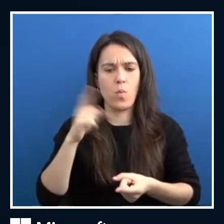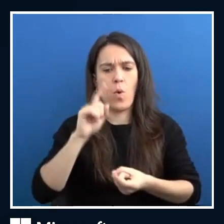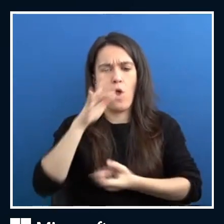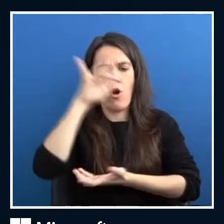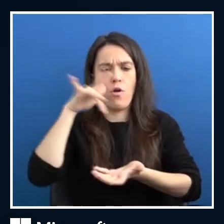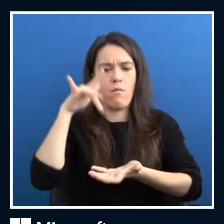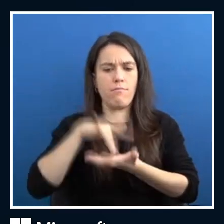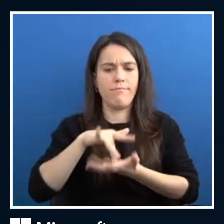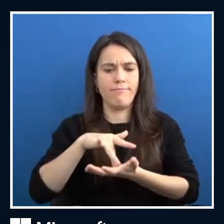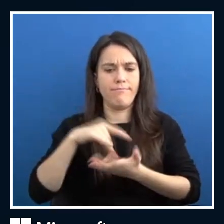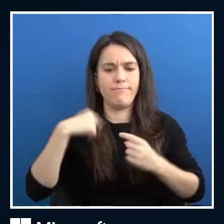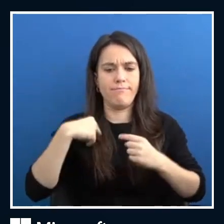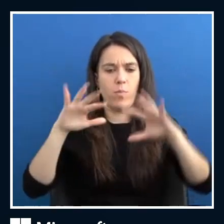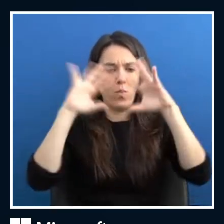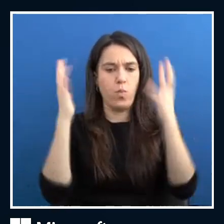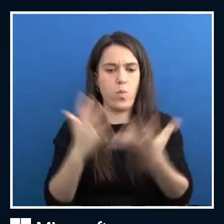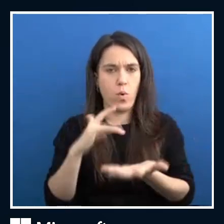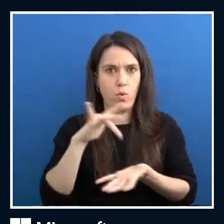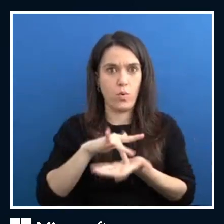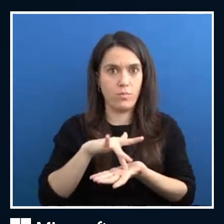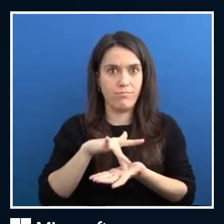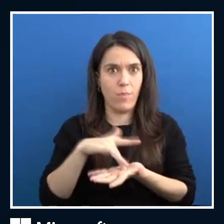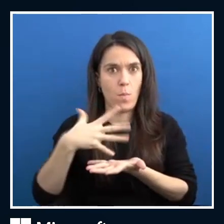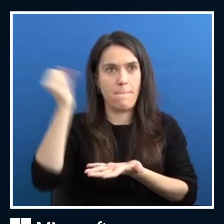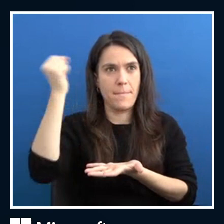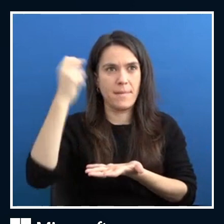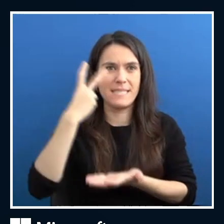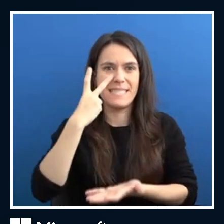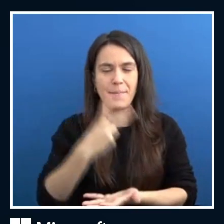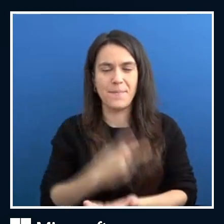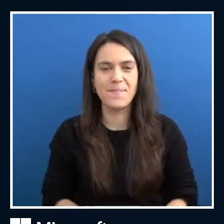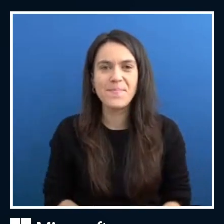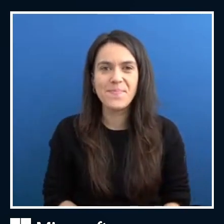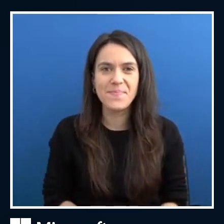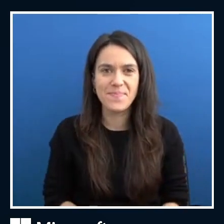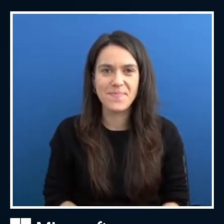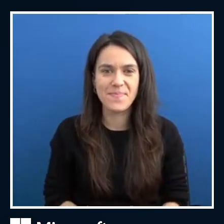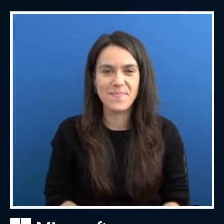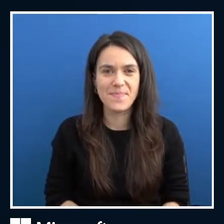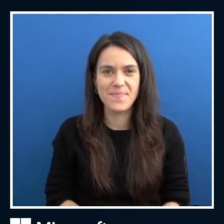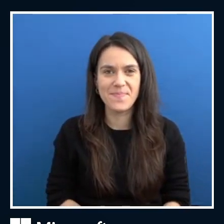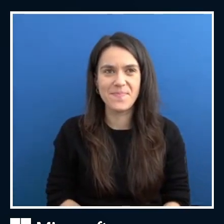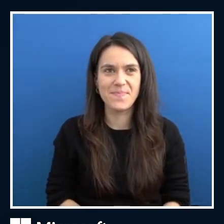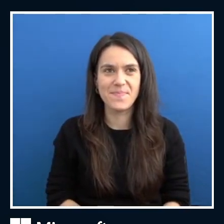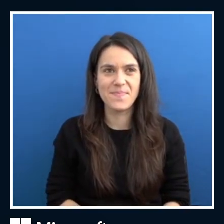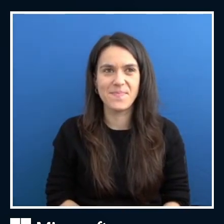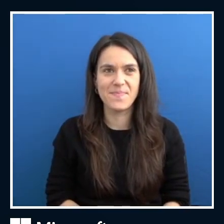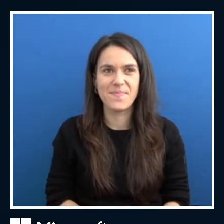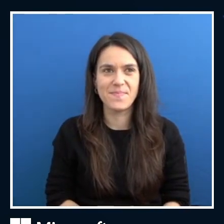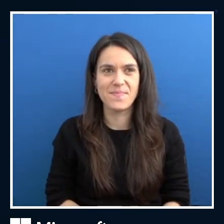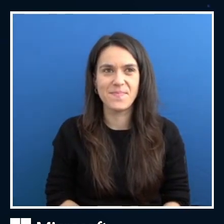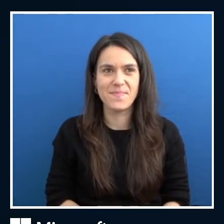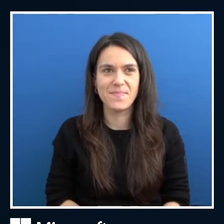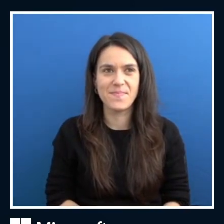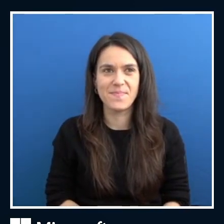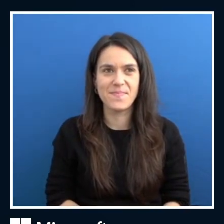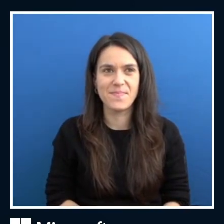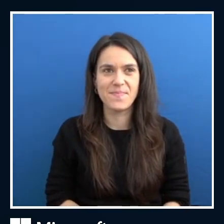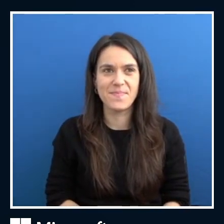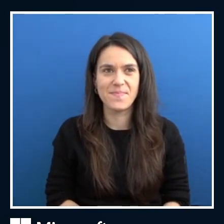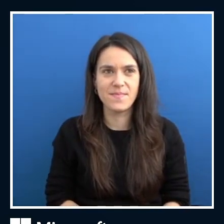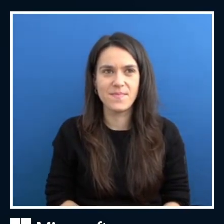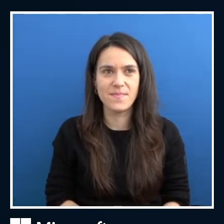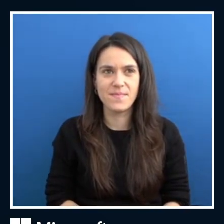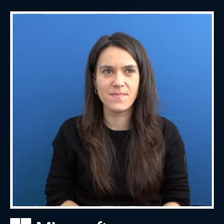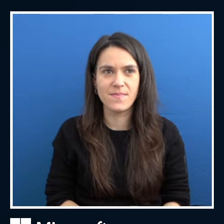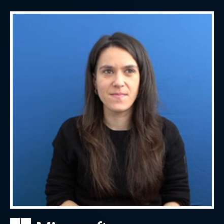Now, back to the structure of the document. As you see, these are all single documents, but what we can have also, and that's in this case, for example,